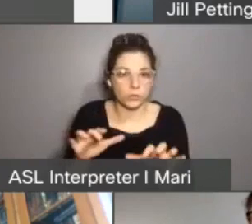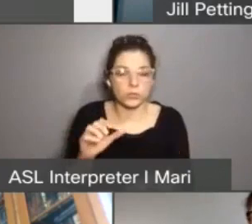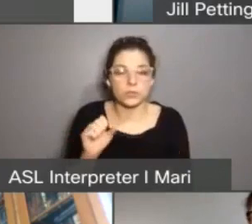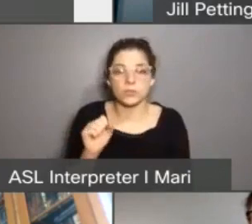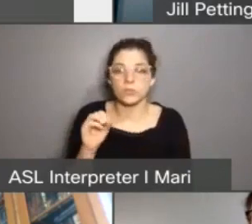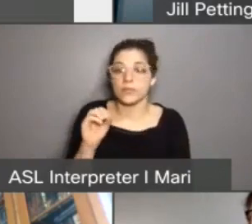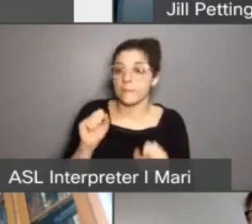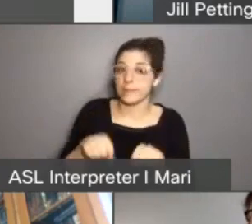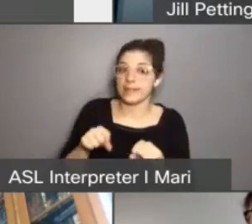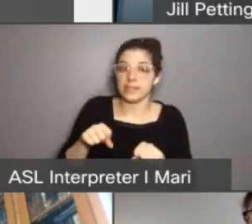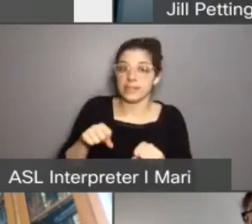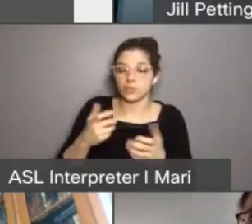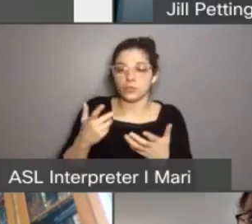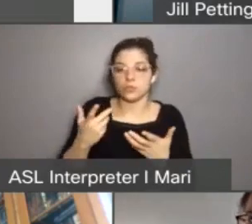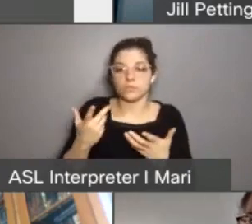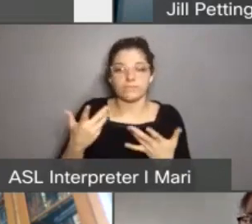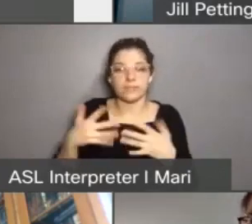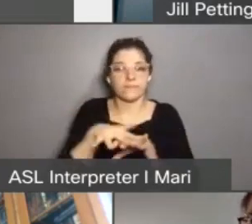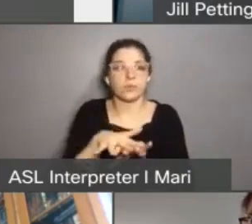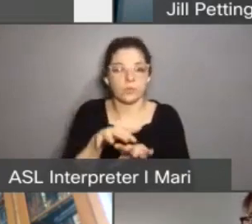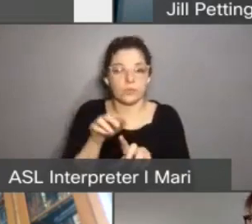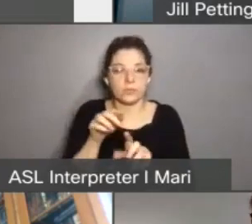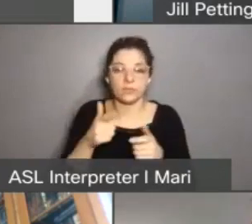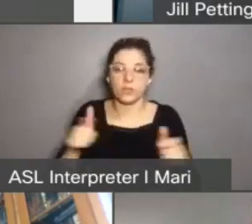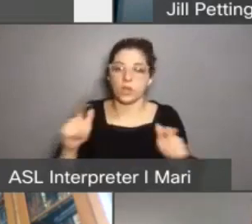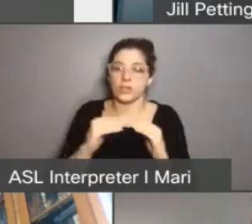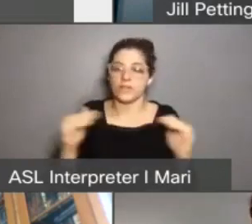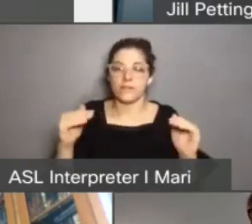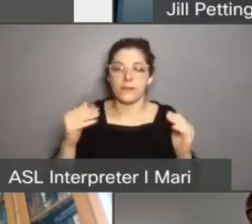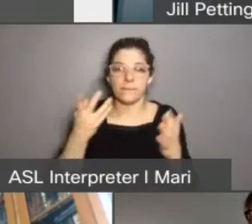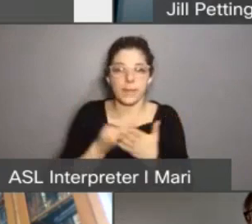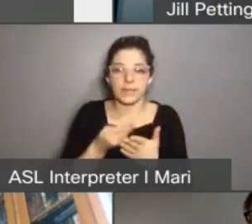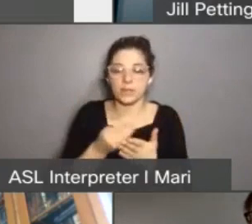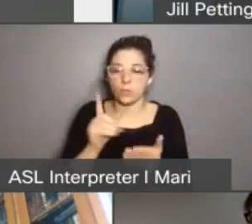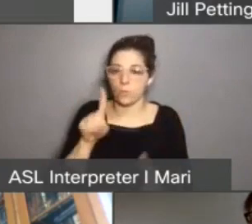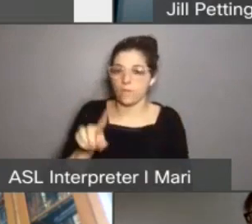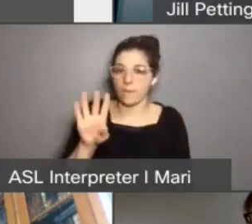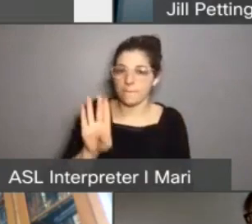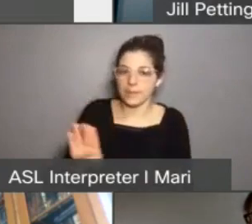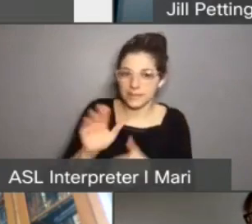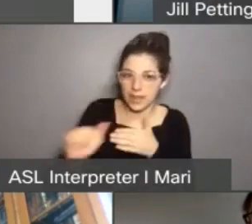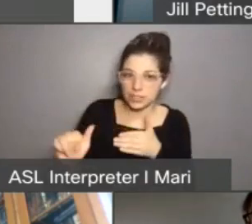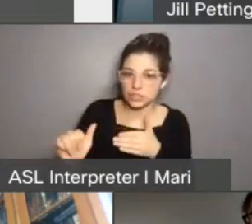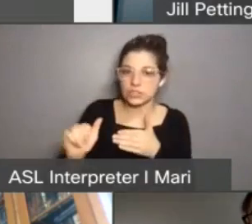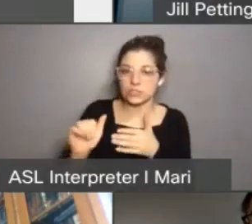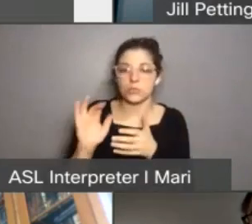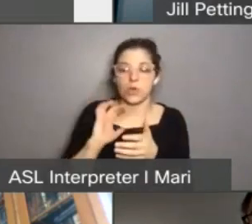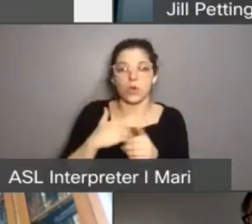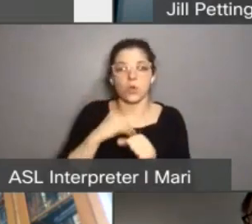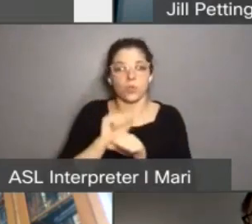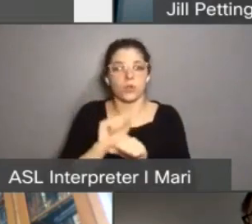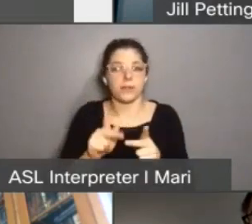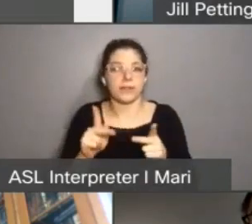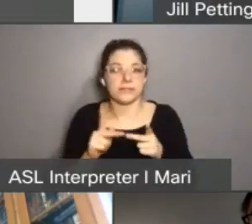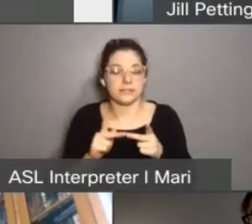the ability to infuse this large level of money, $1.5 billion, into our workforce is